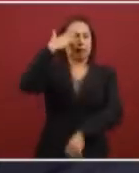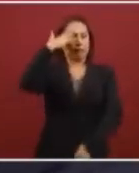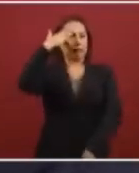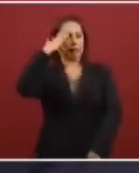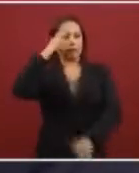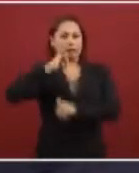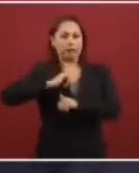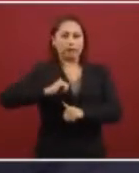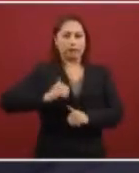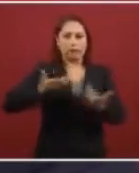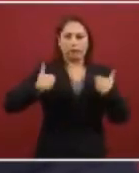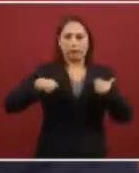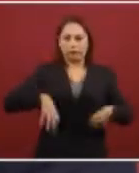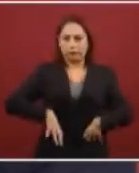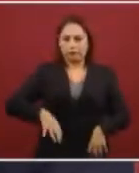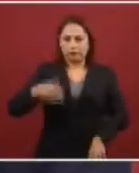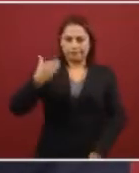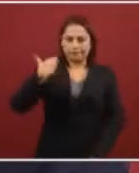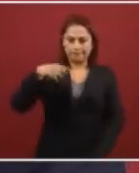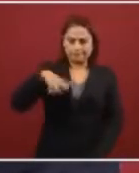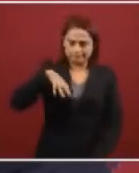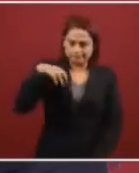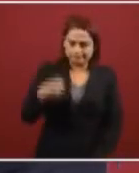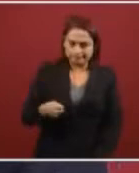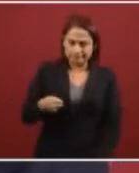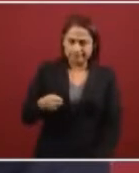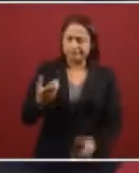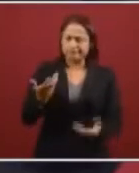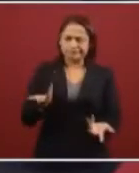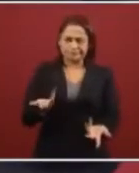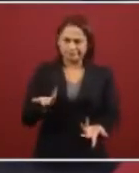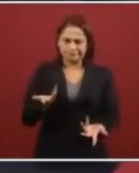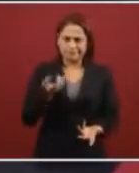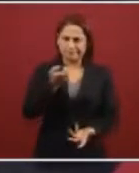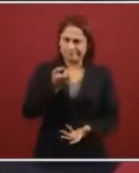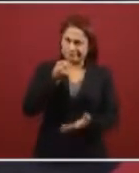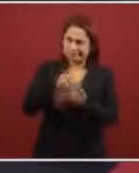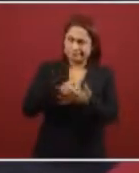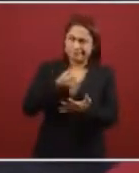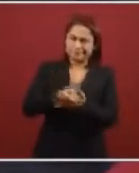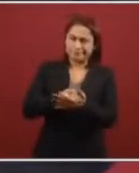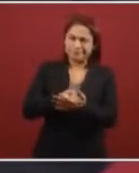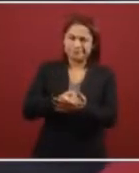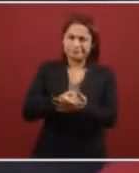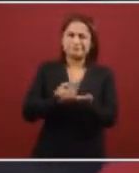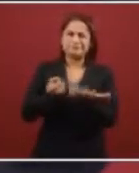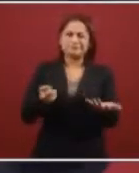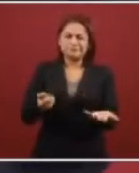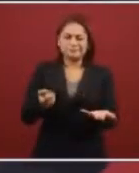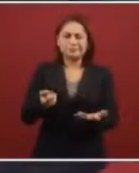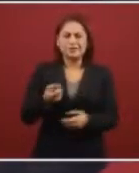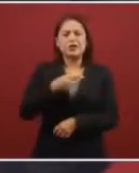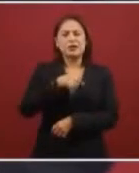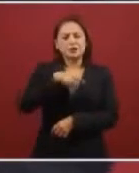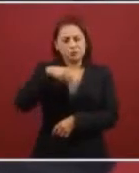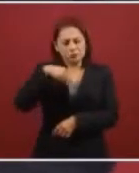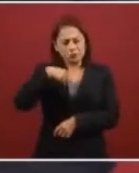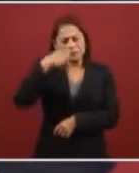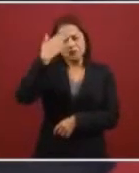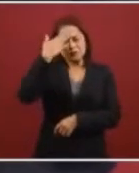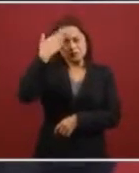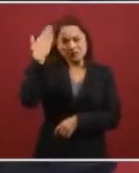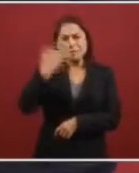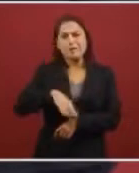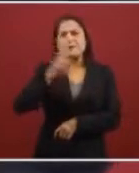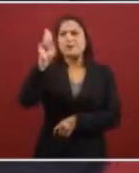that todo lo que sabemos where they give them just portions. Existe. Everything that we know exists then. No en todas las